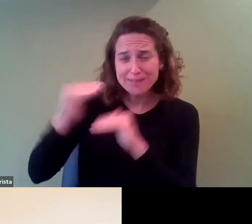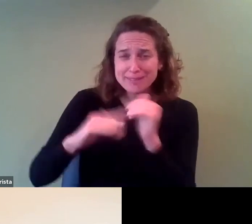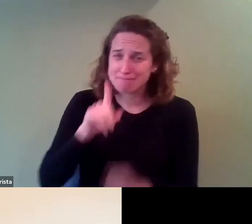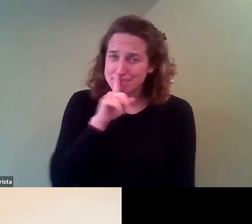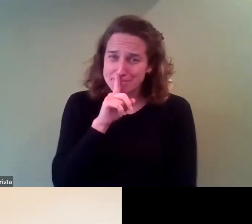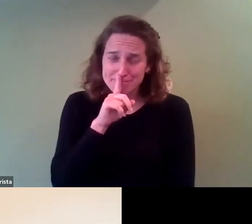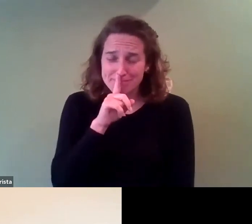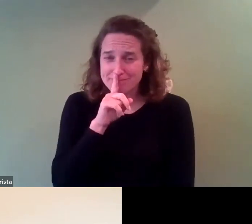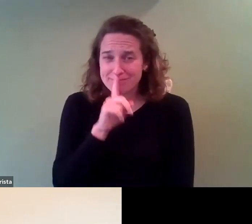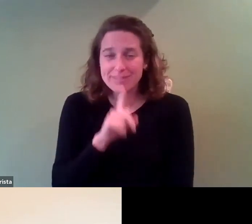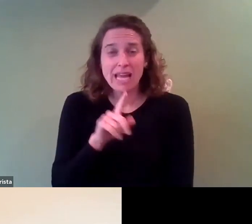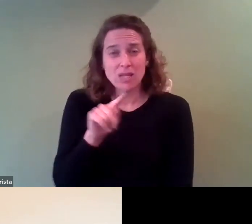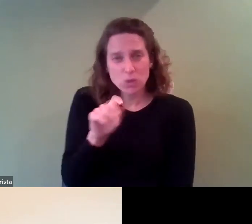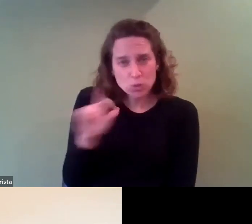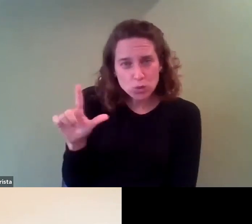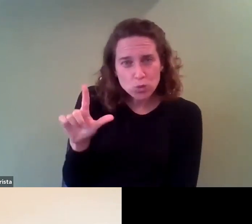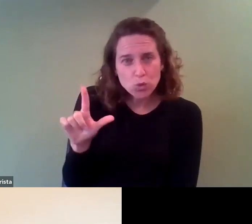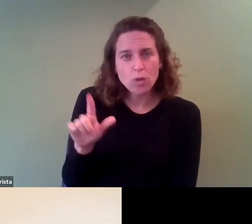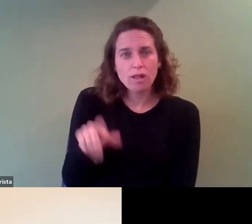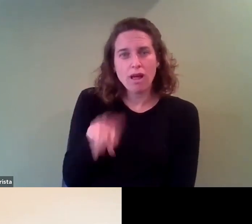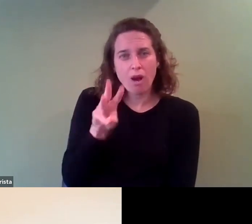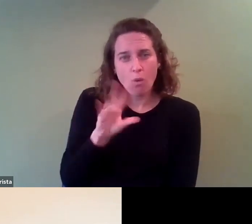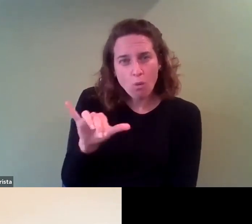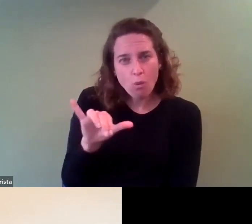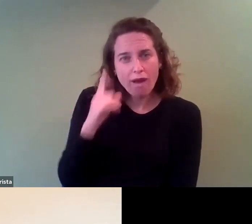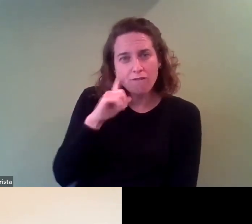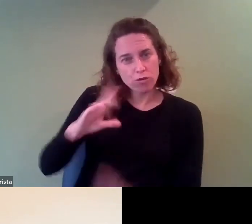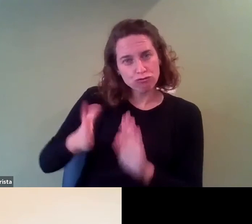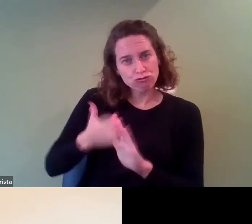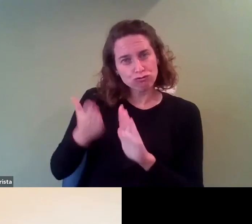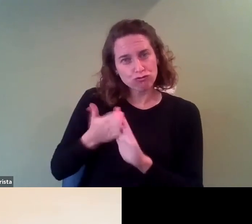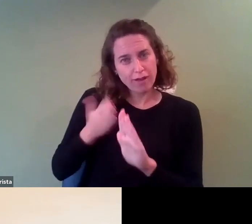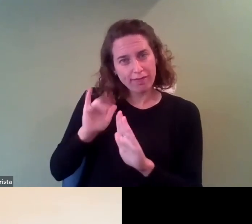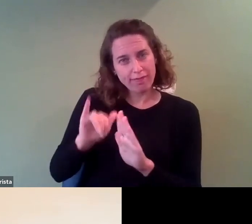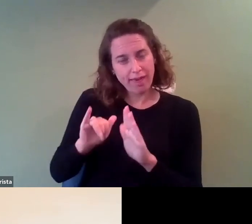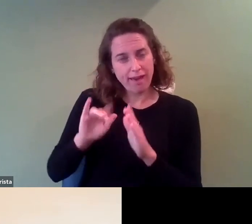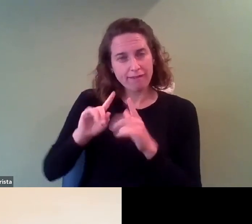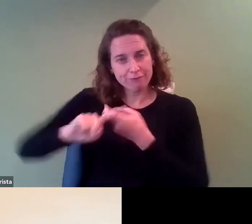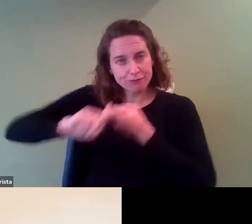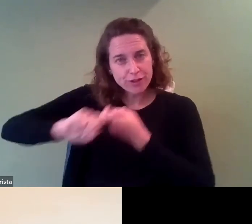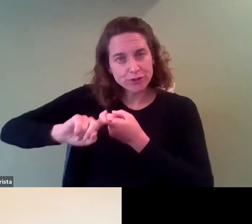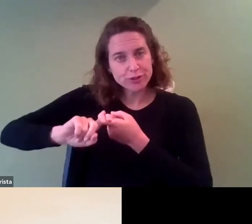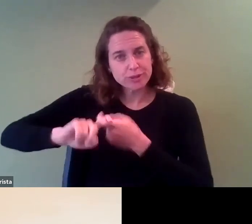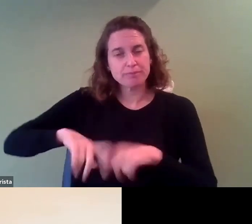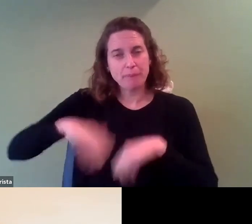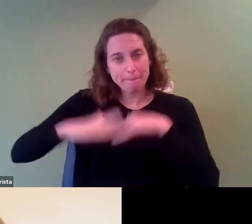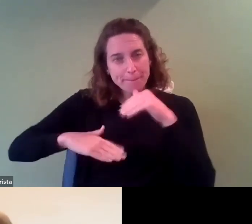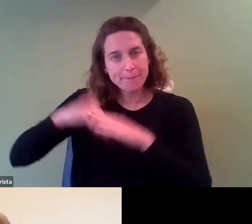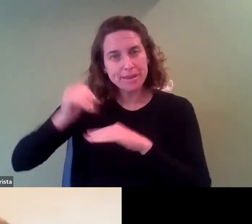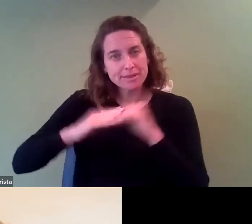replace a conversation. It's a way of conducting that relationship. It's a way of building it.